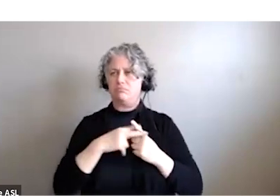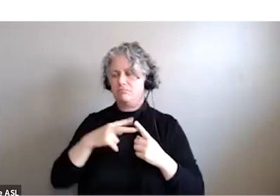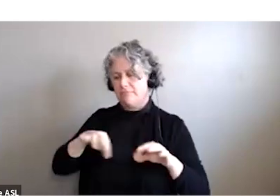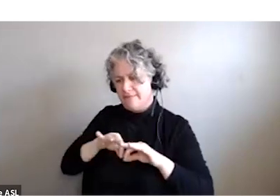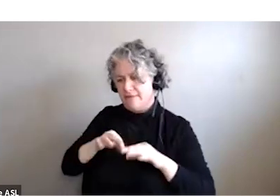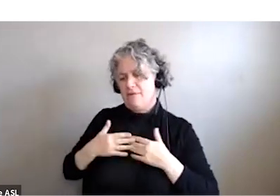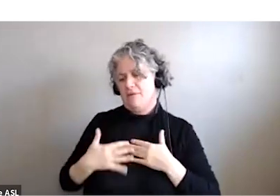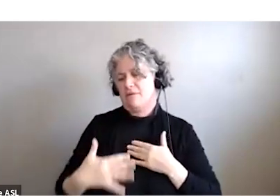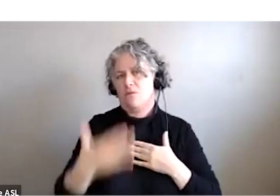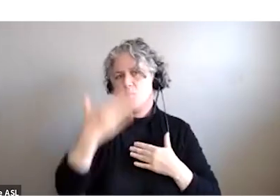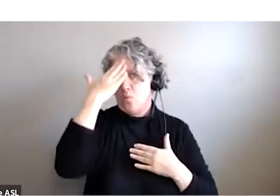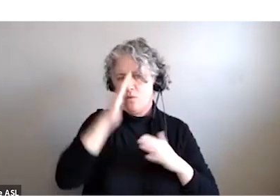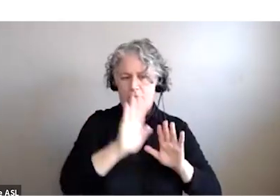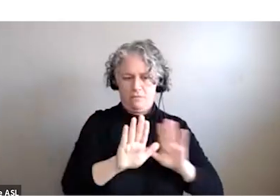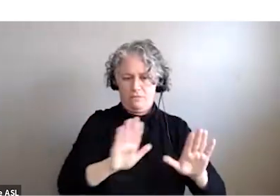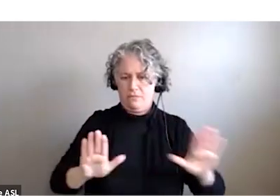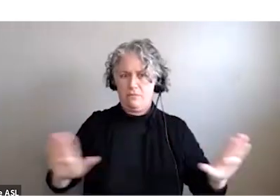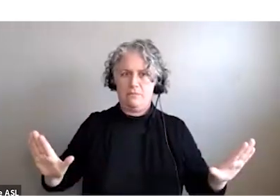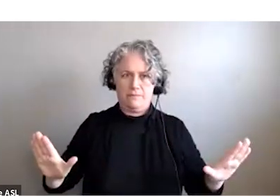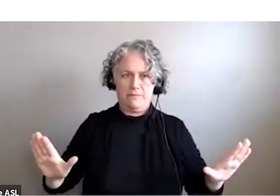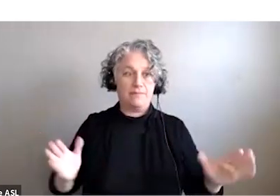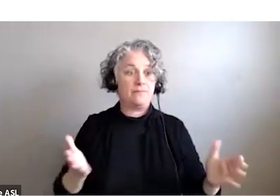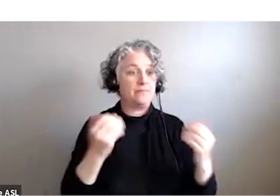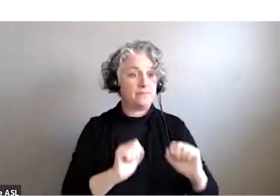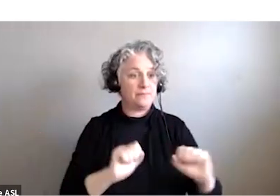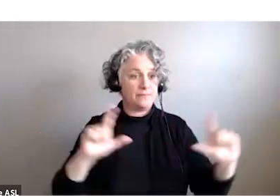meaningfully. Next slide.